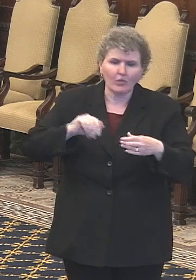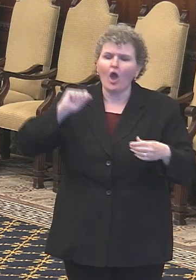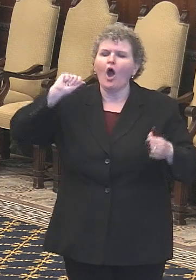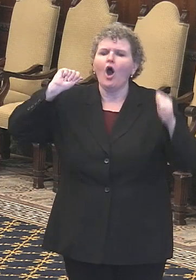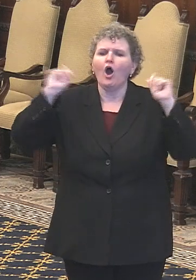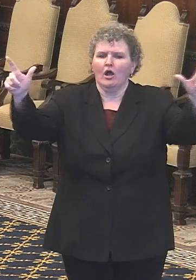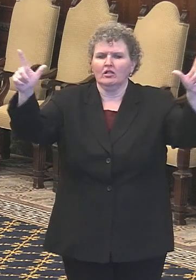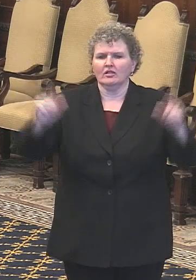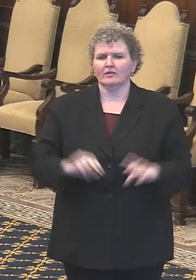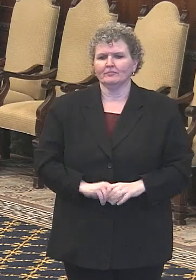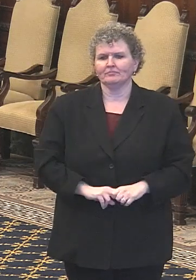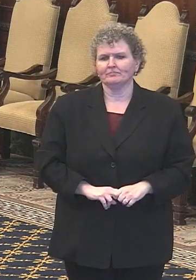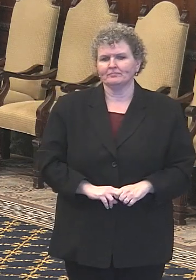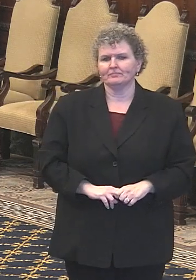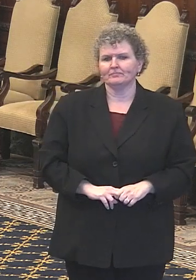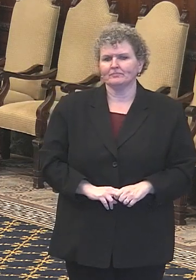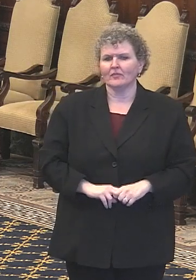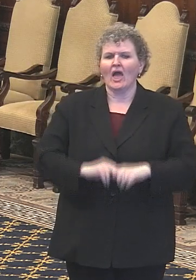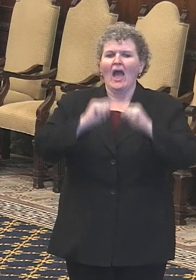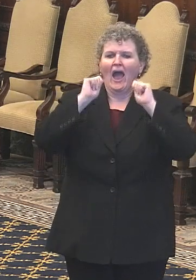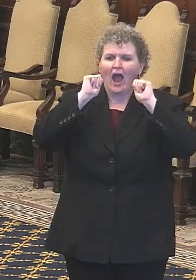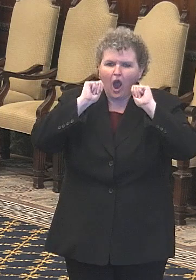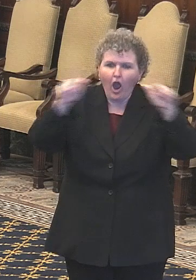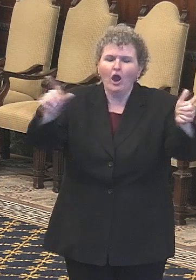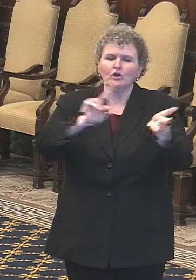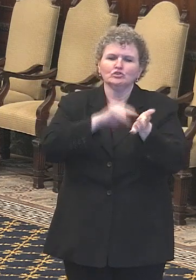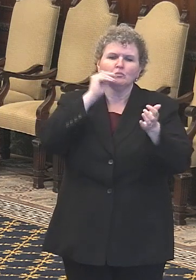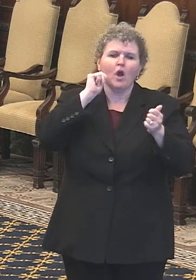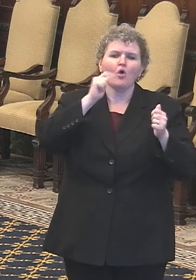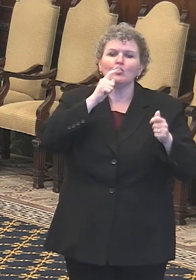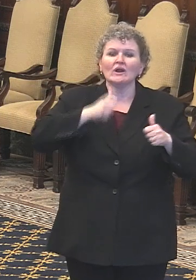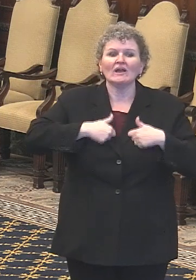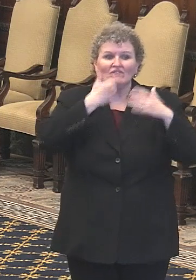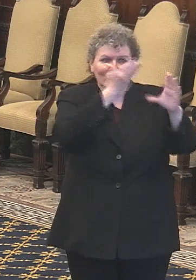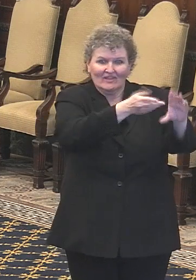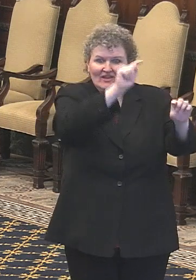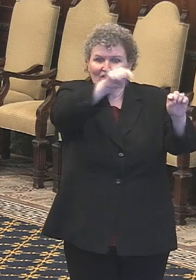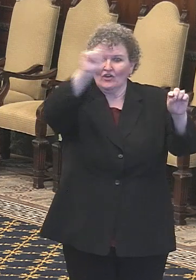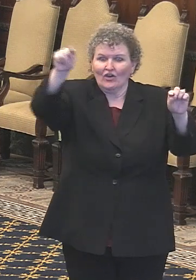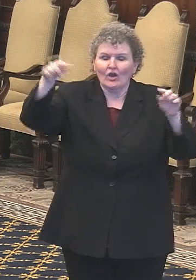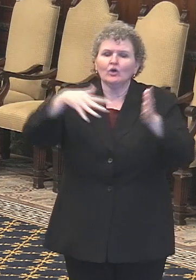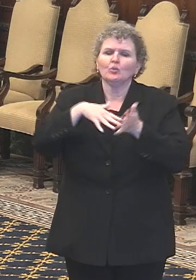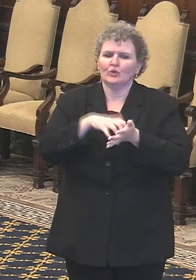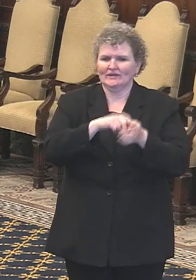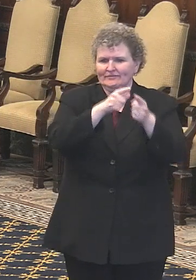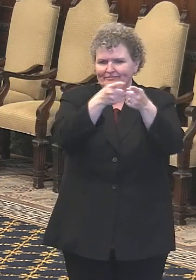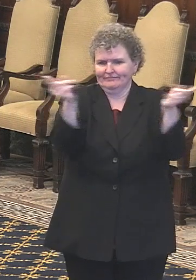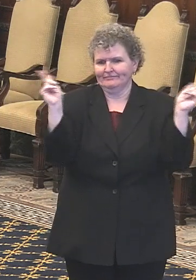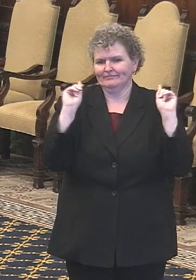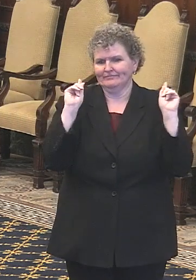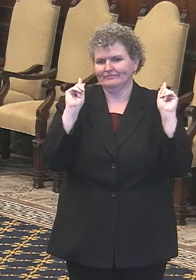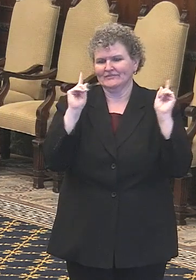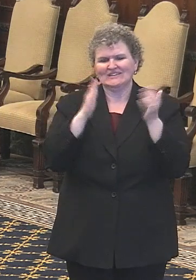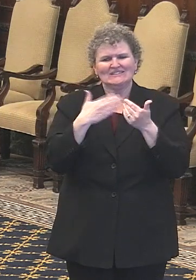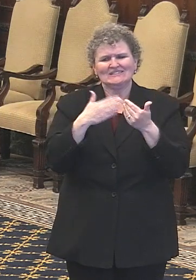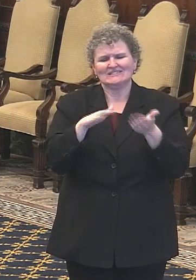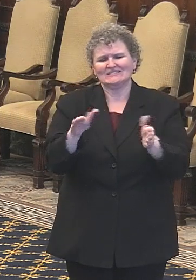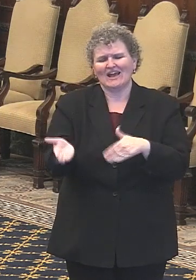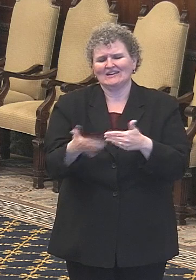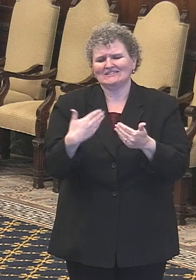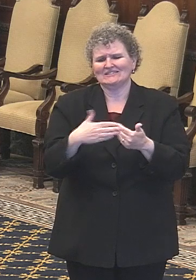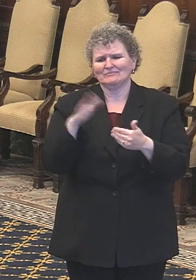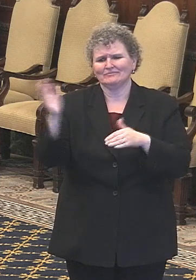the virus came to Philadelphia with routine conference calls to talk to them about what steps they can take for what's called infection control. That's trying